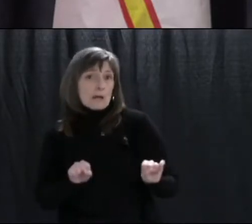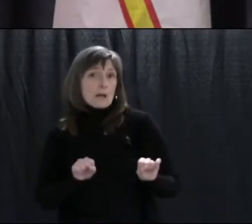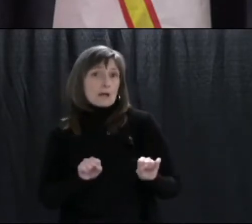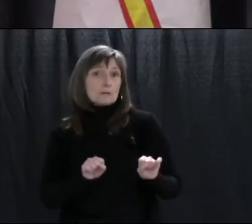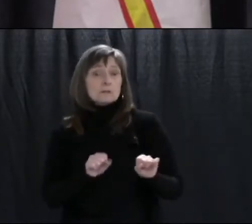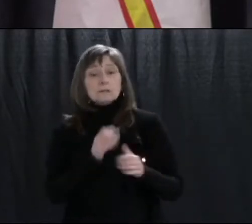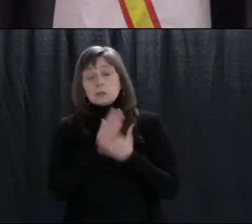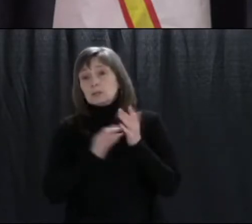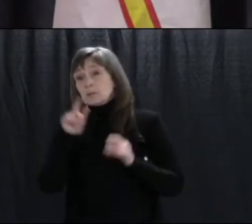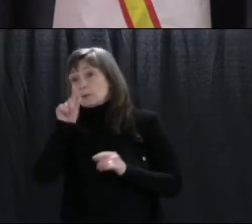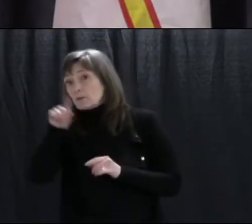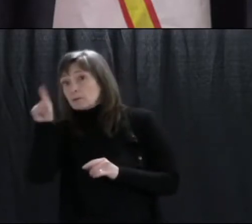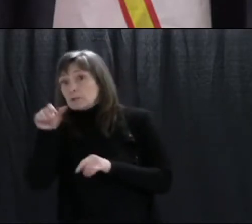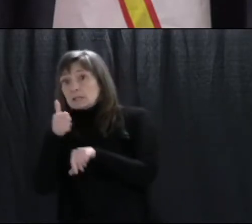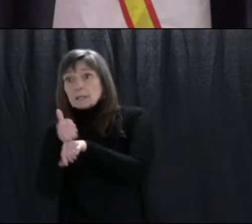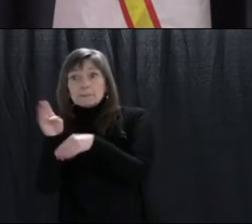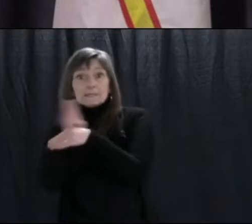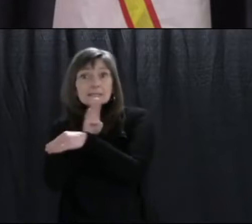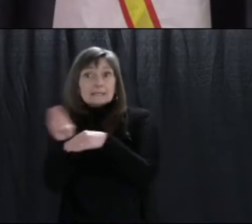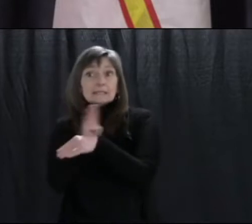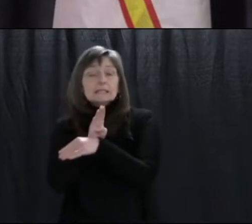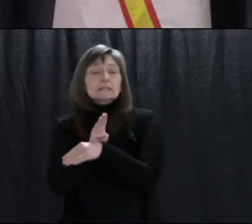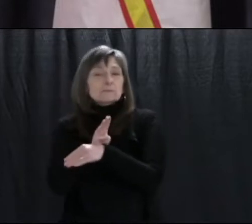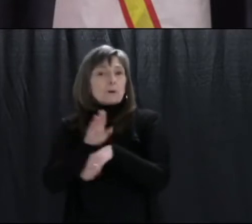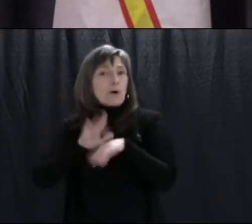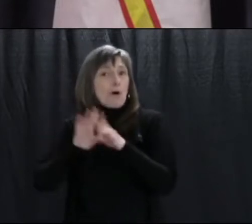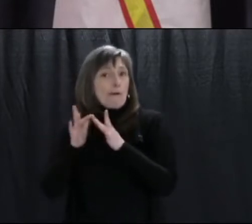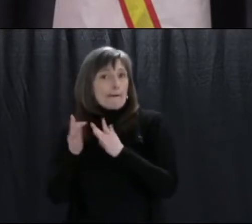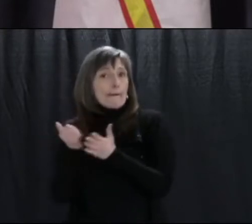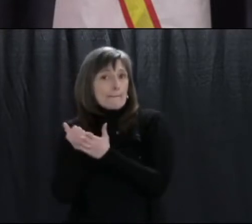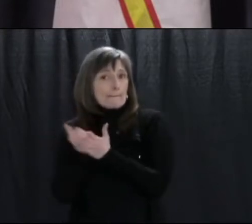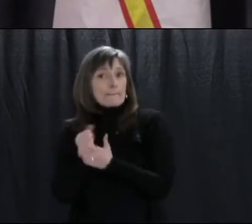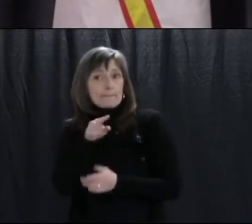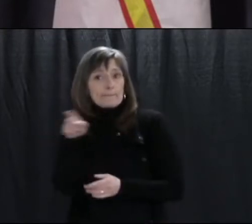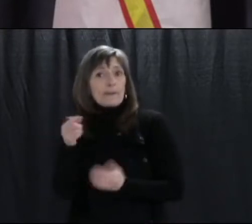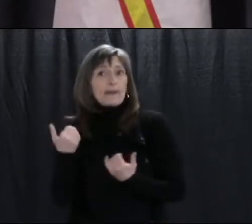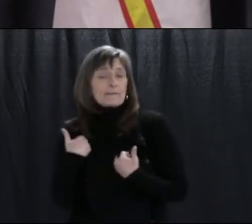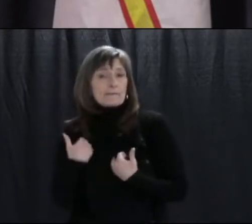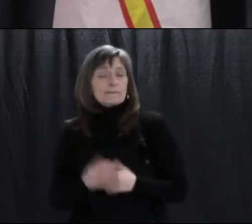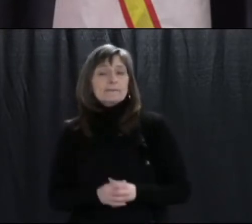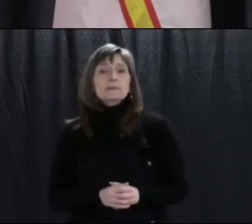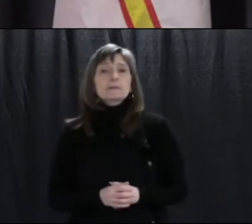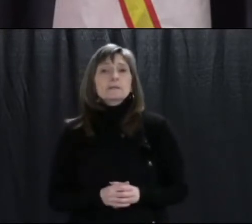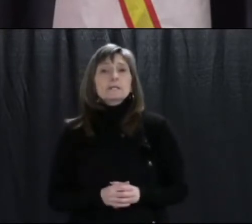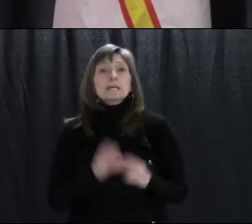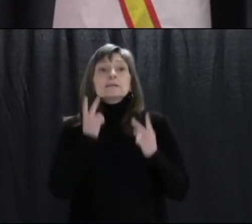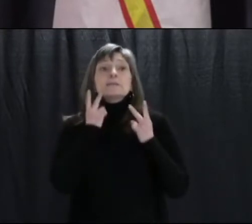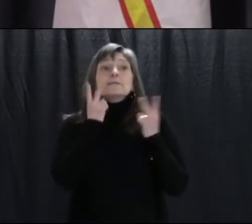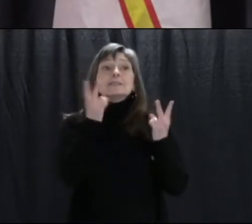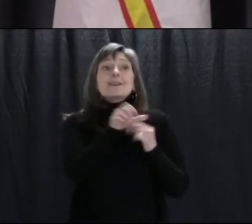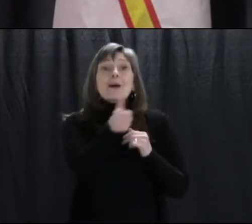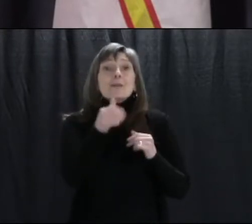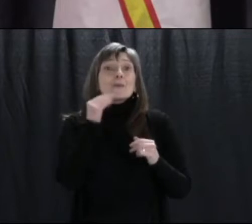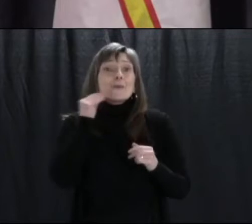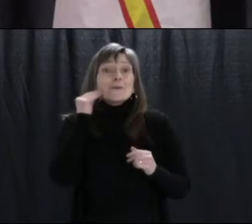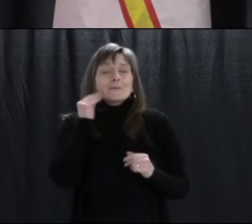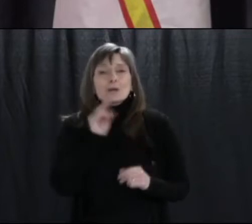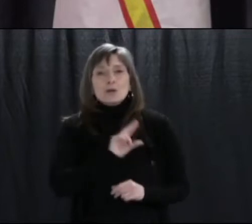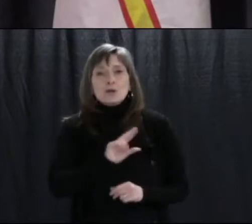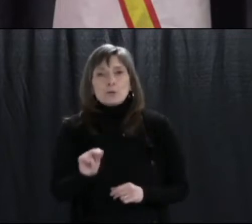set up by government and some businesses in our communities. Do not visit others. Continue